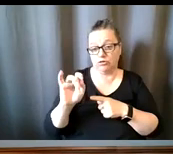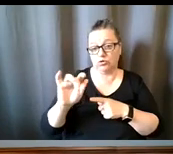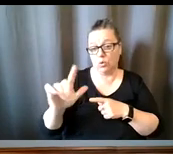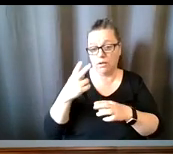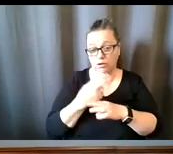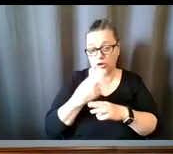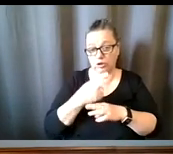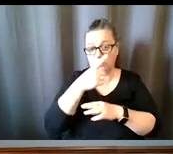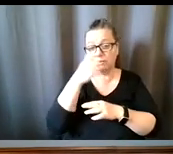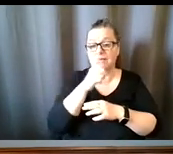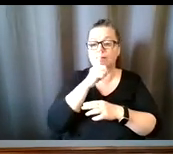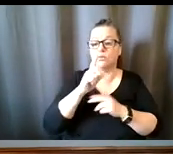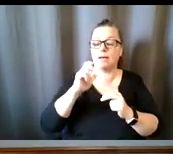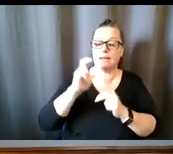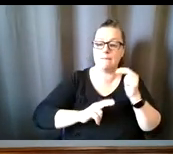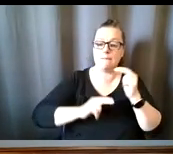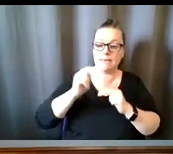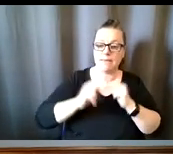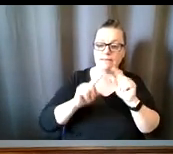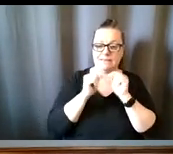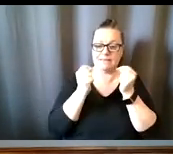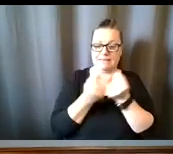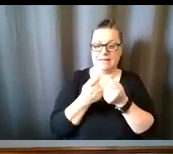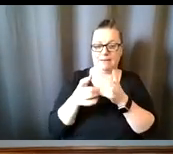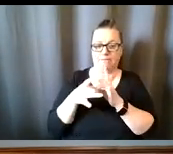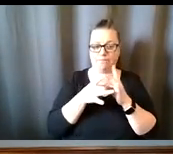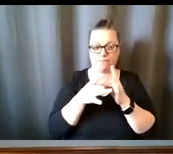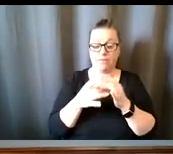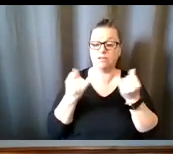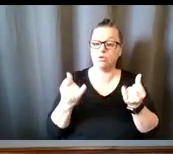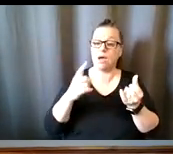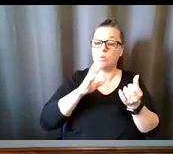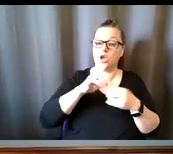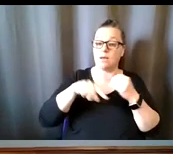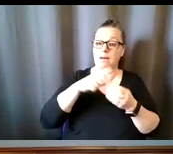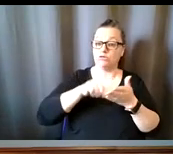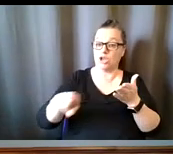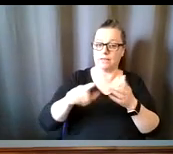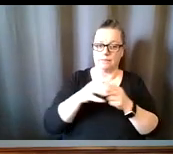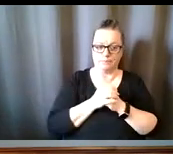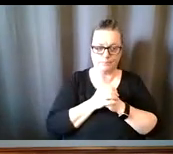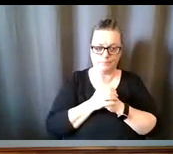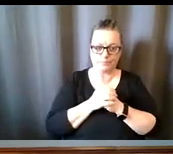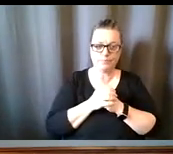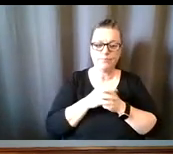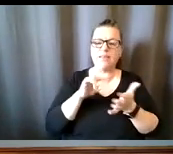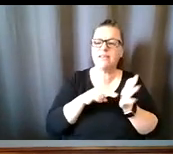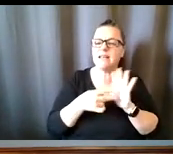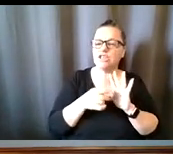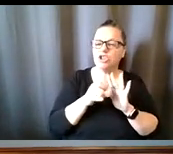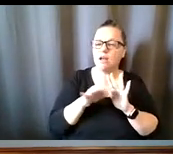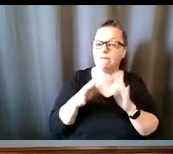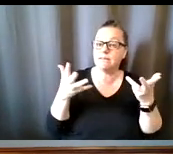because it really builds team cooperation. So let's talk about check here. Definition of done. This is the acceptance